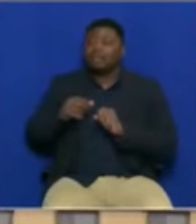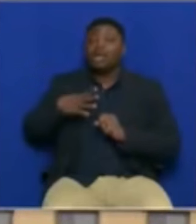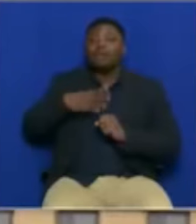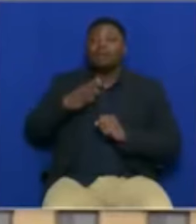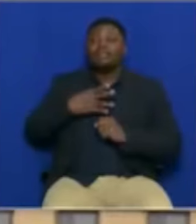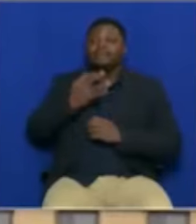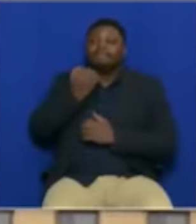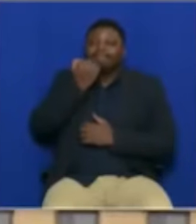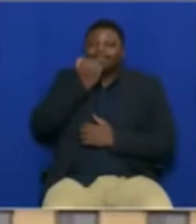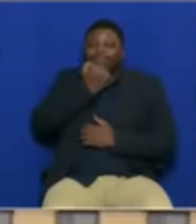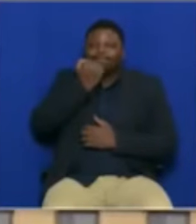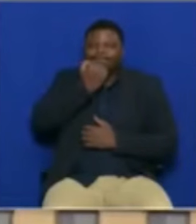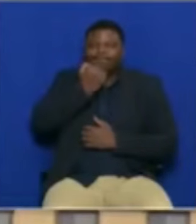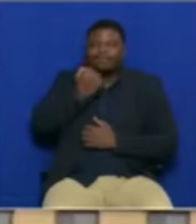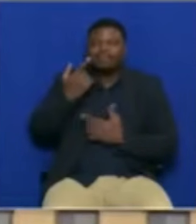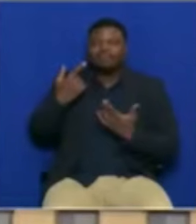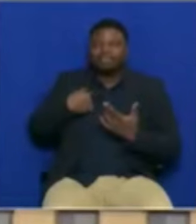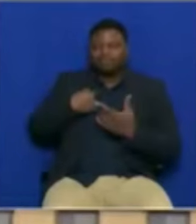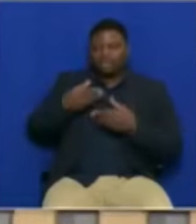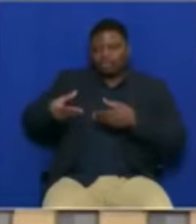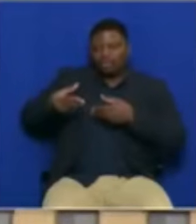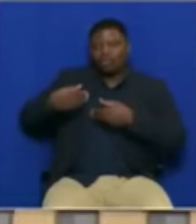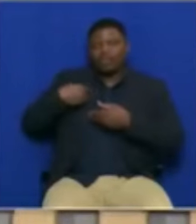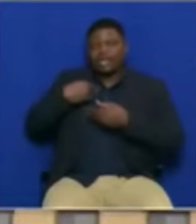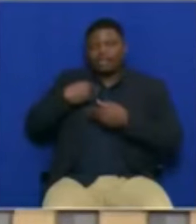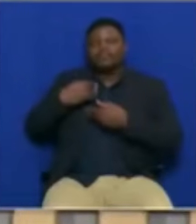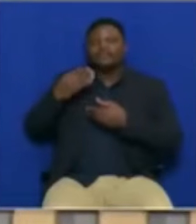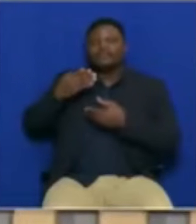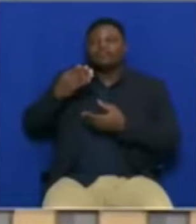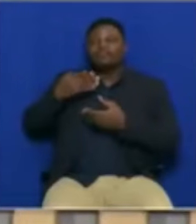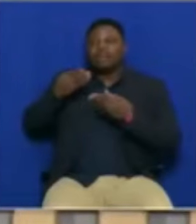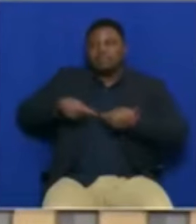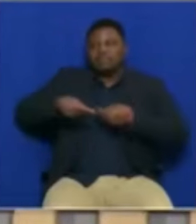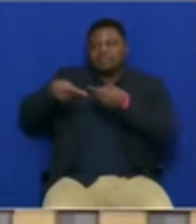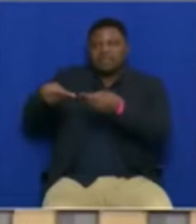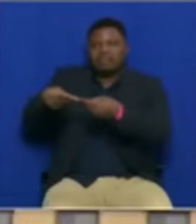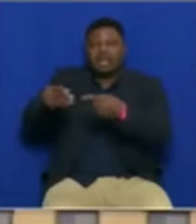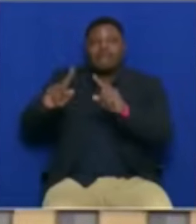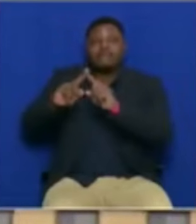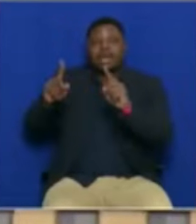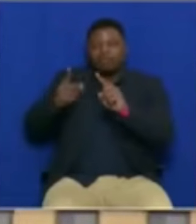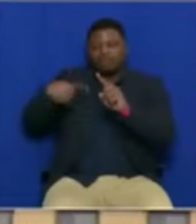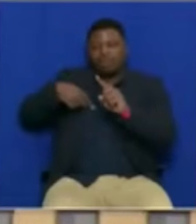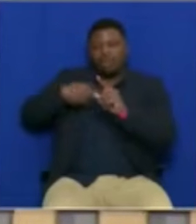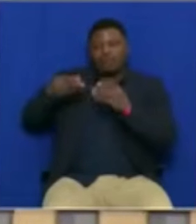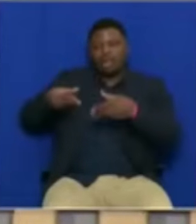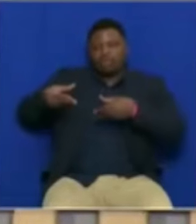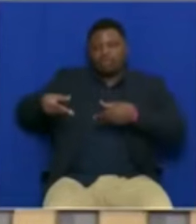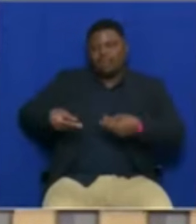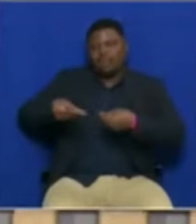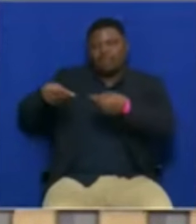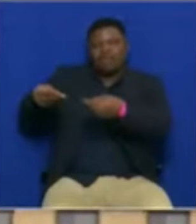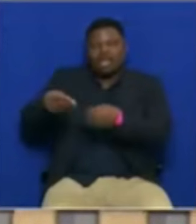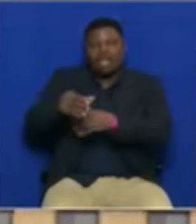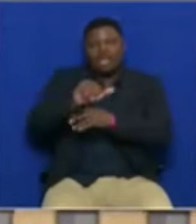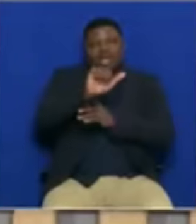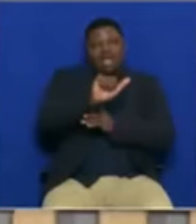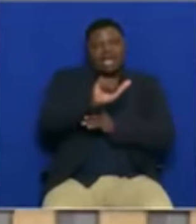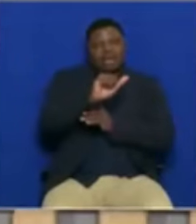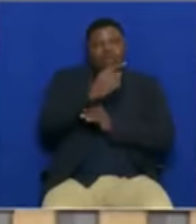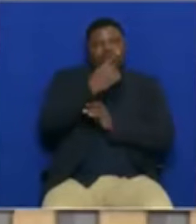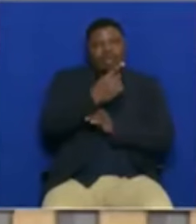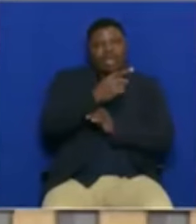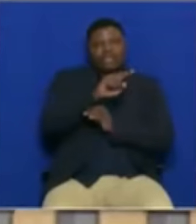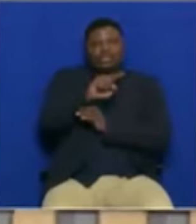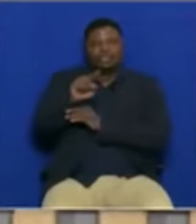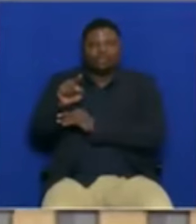of the documents. We had two disclosures. The first one from A1 to A27, not to the evidence leader, but when we were disclosing